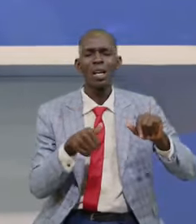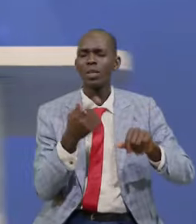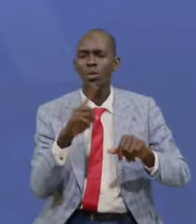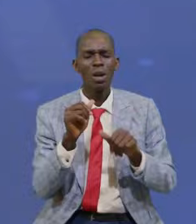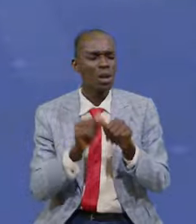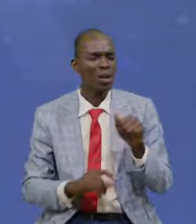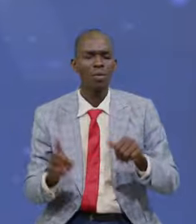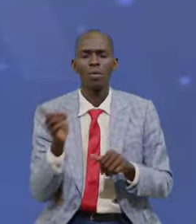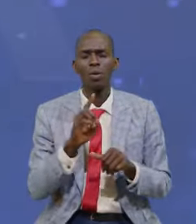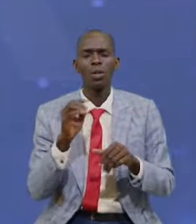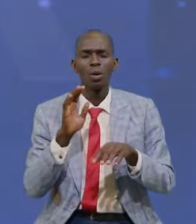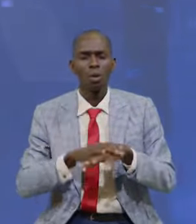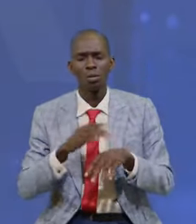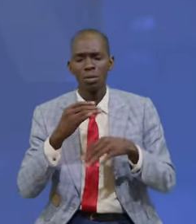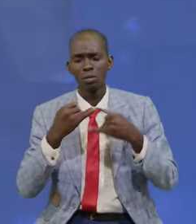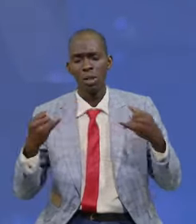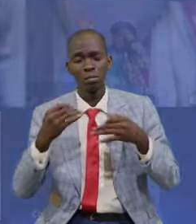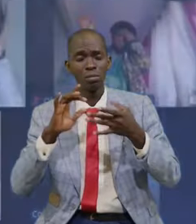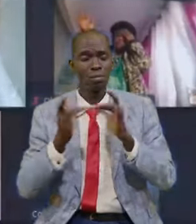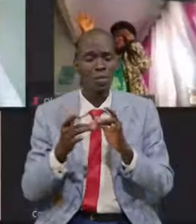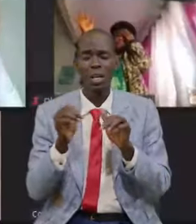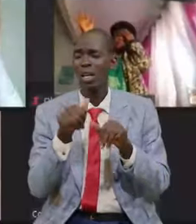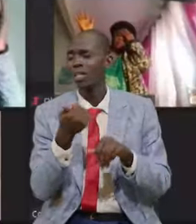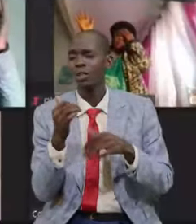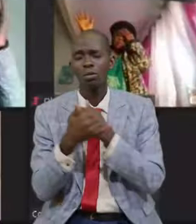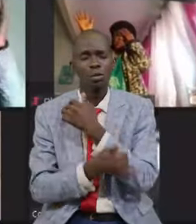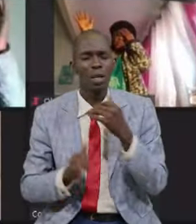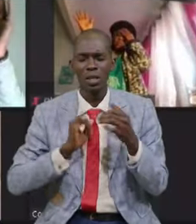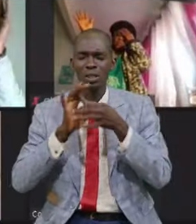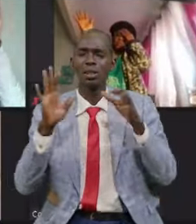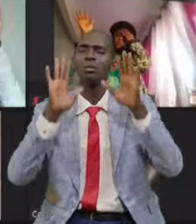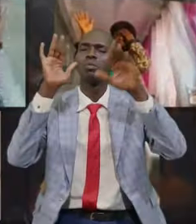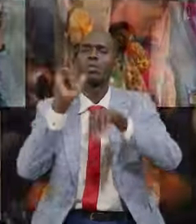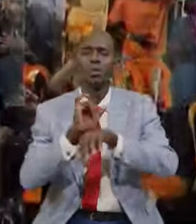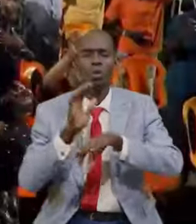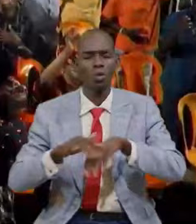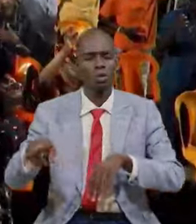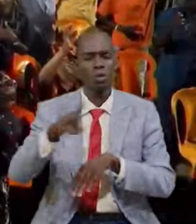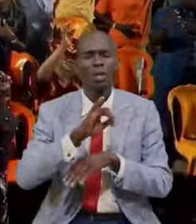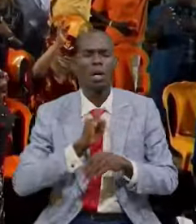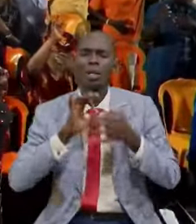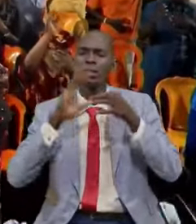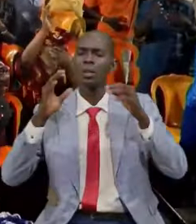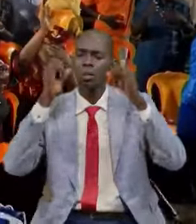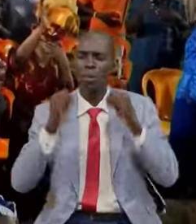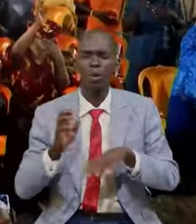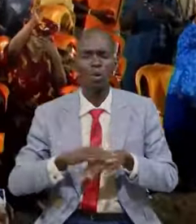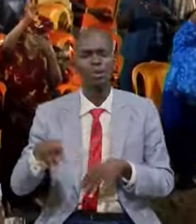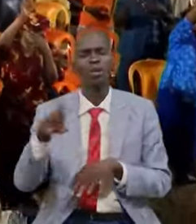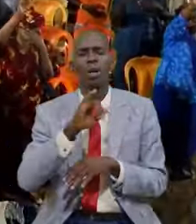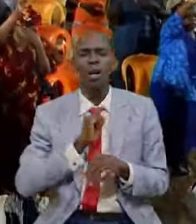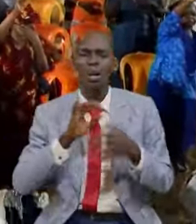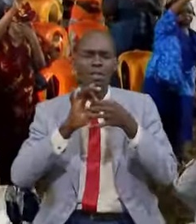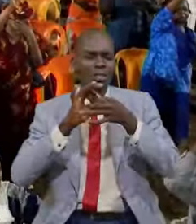everywhere, online, in every country, I release miracle. I release power. I